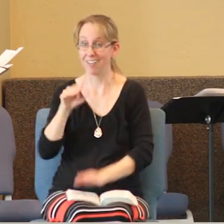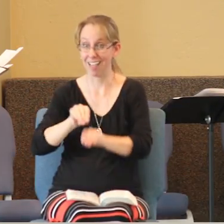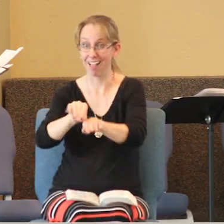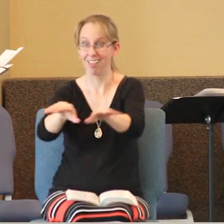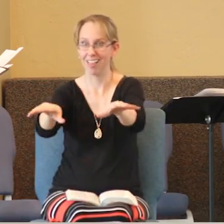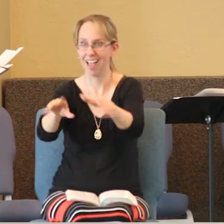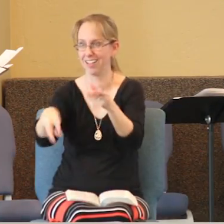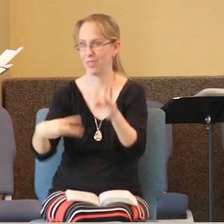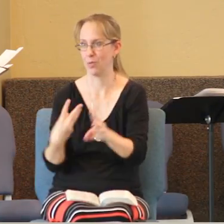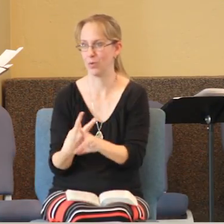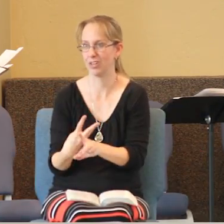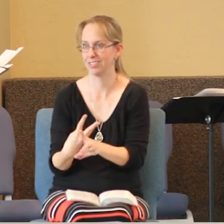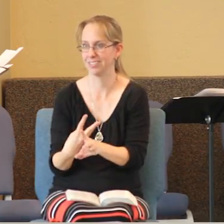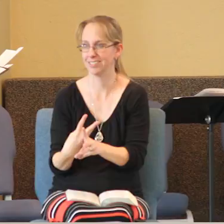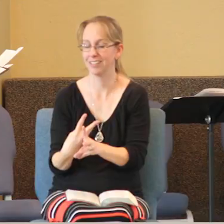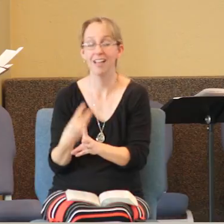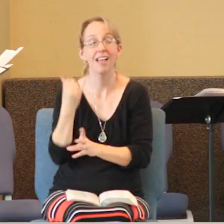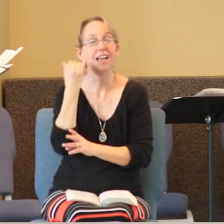world.